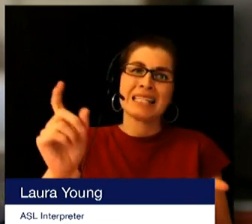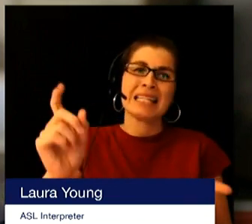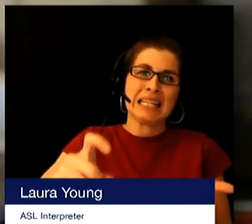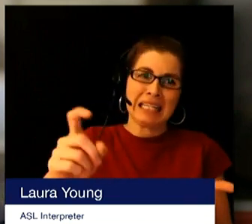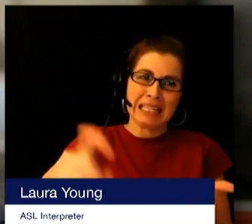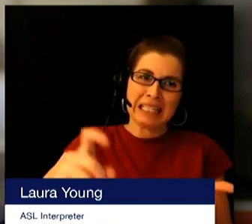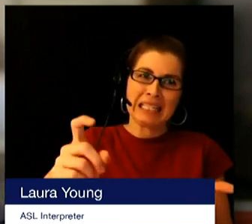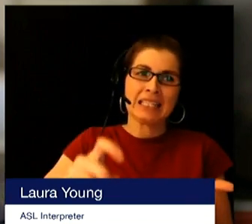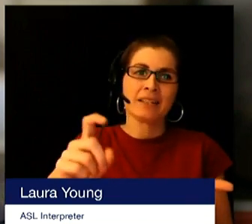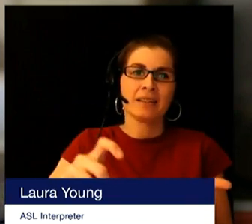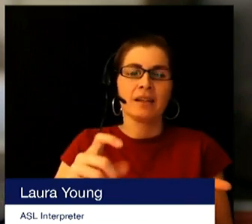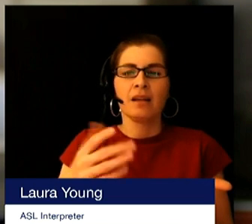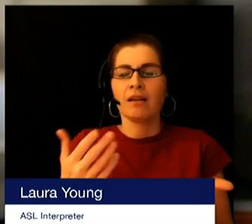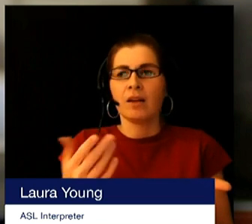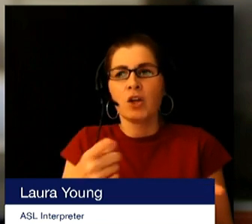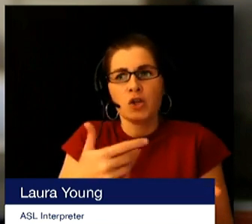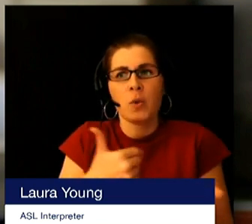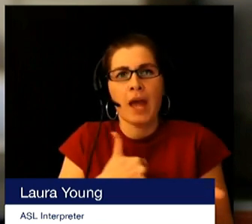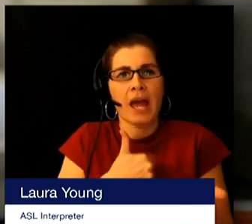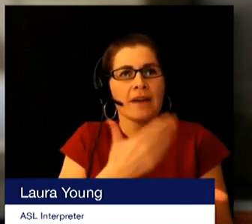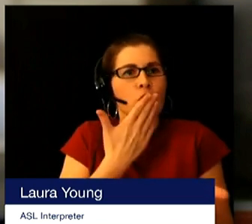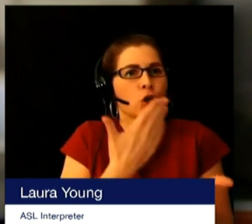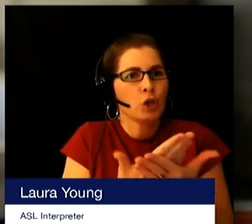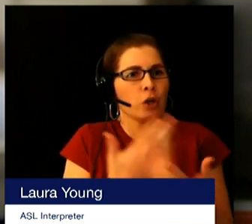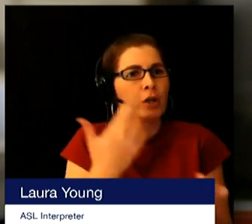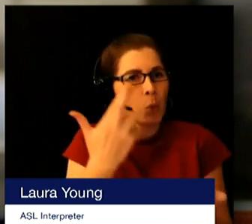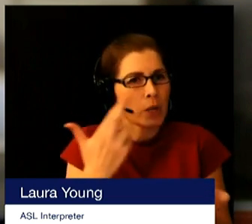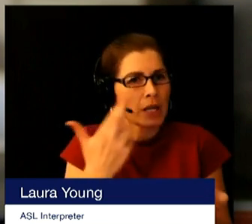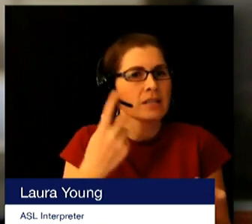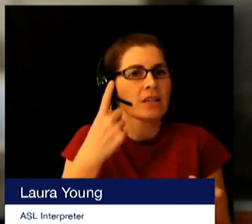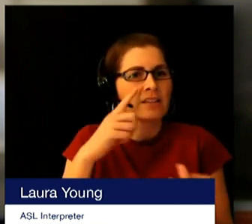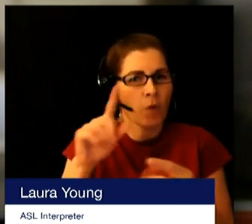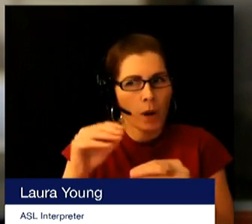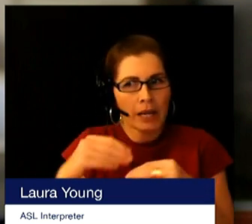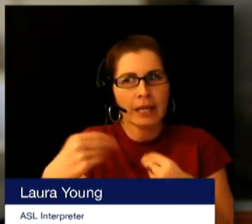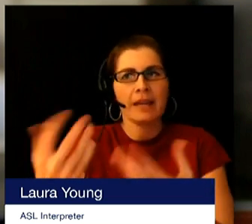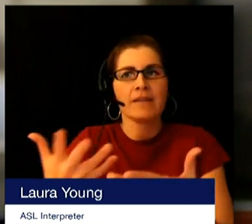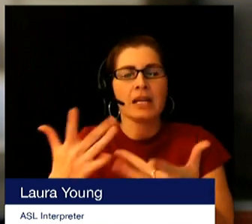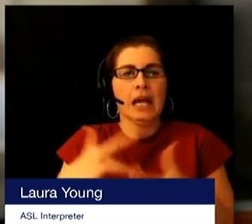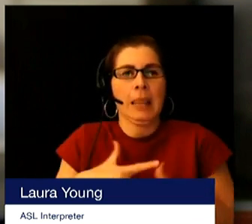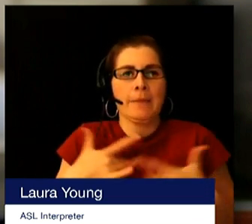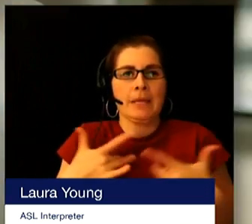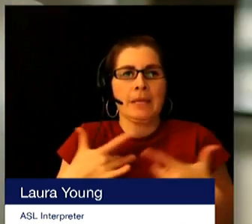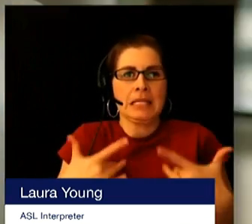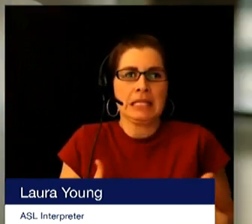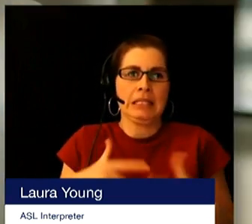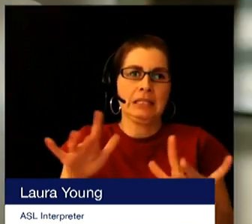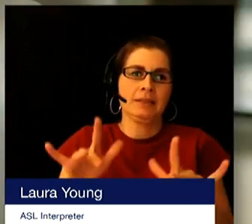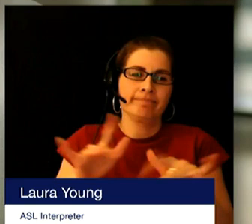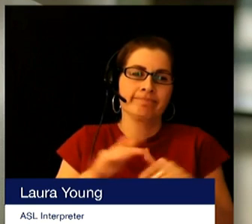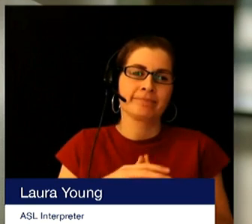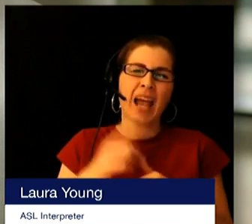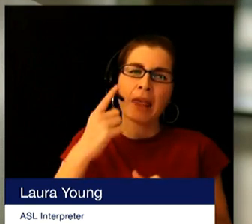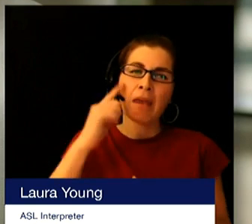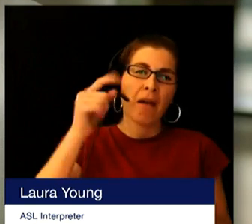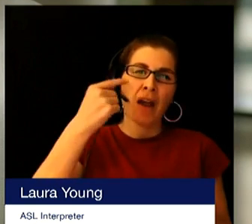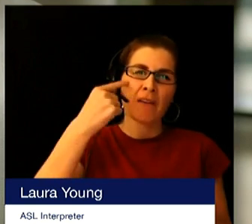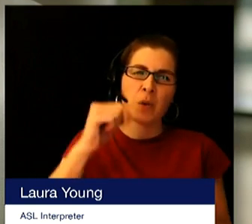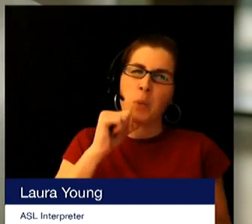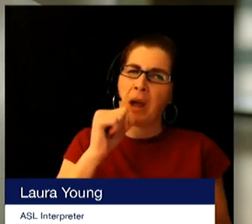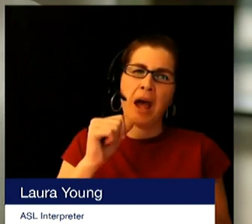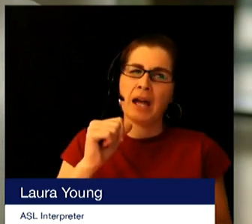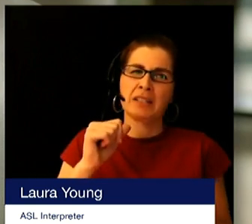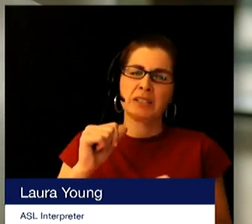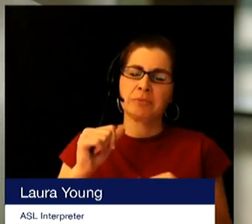articulable reasons for granting clemency, I don't think governors are going to experience a blowback from that. I would just say you've got